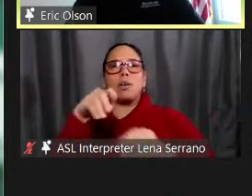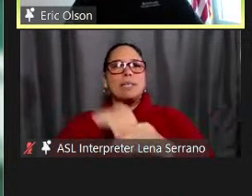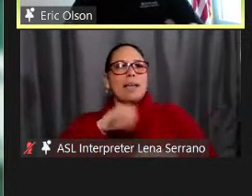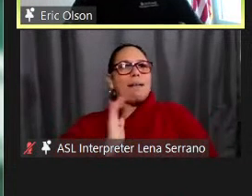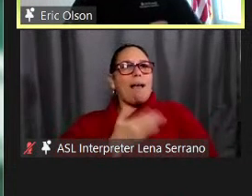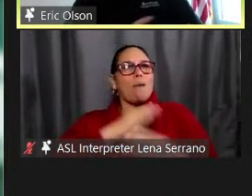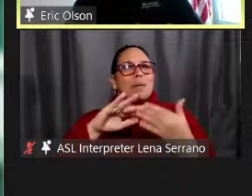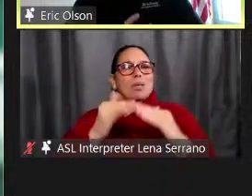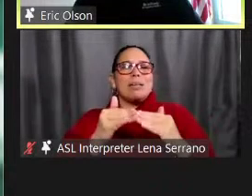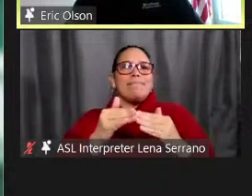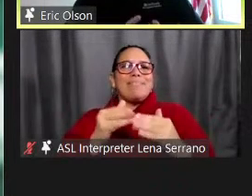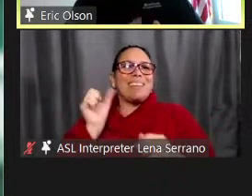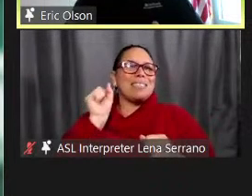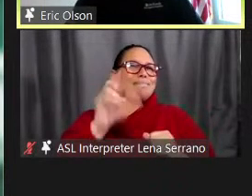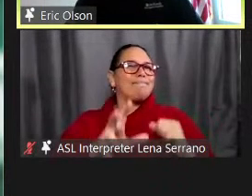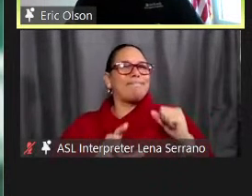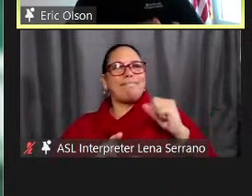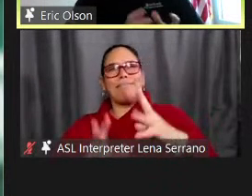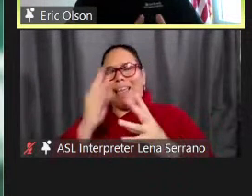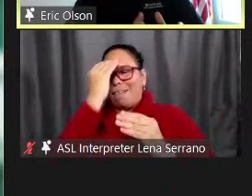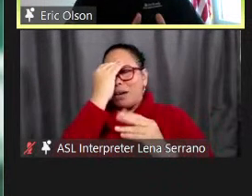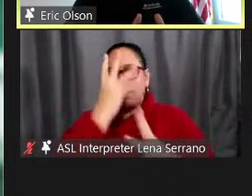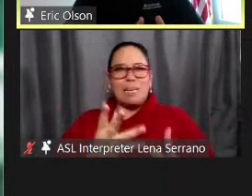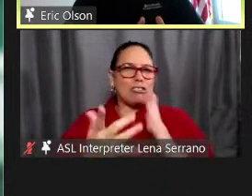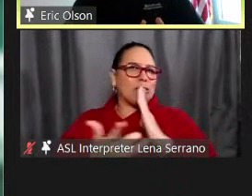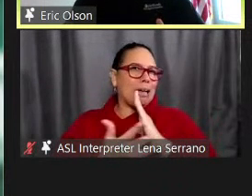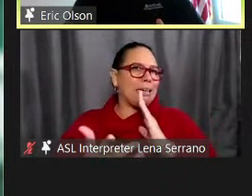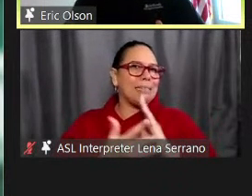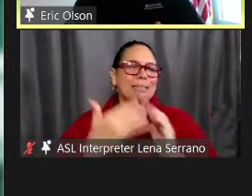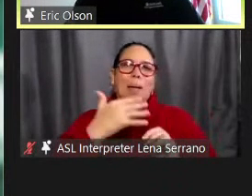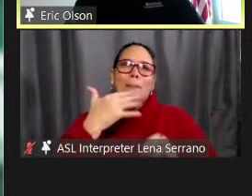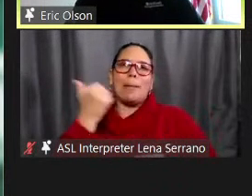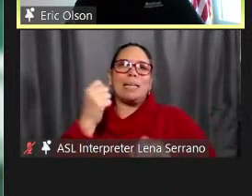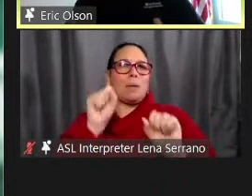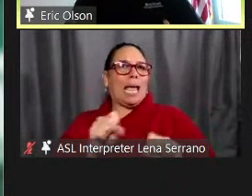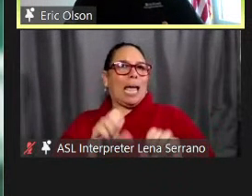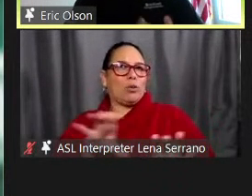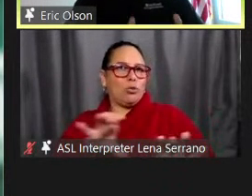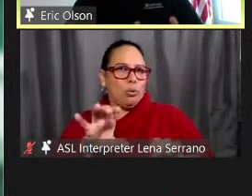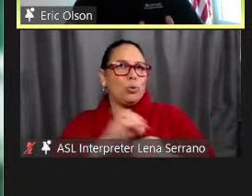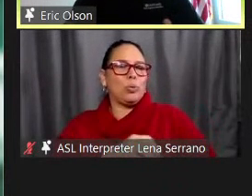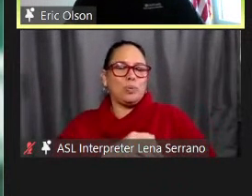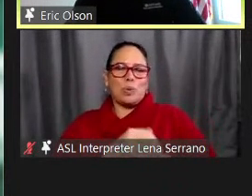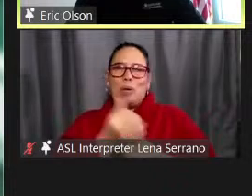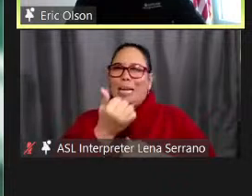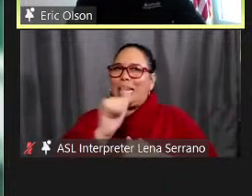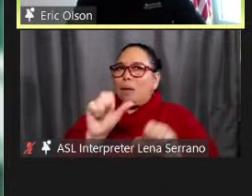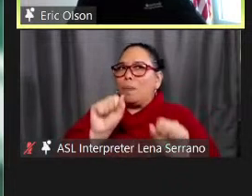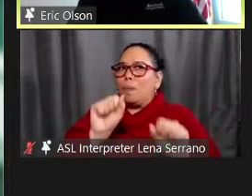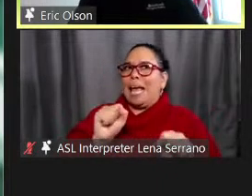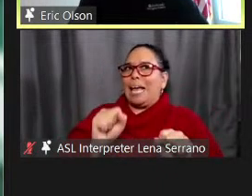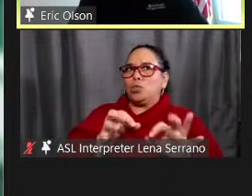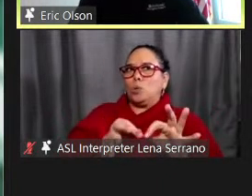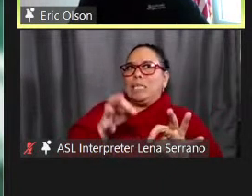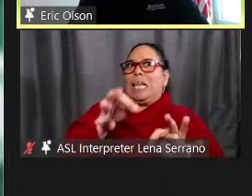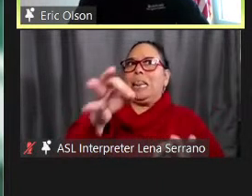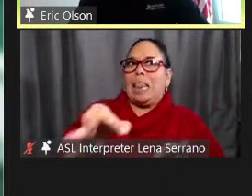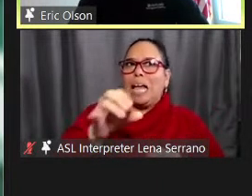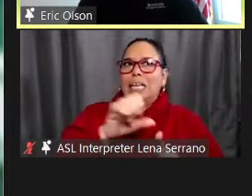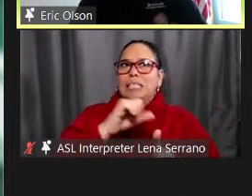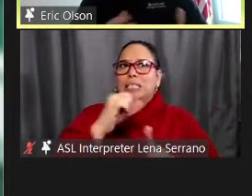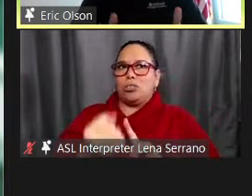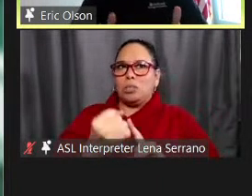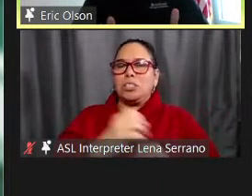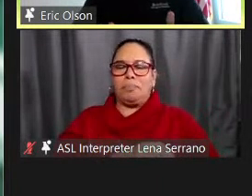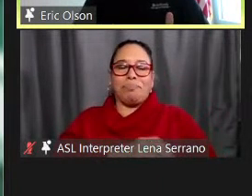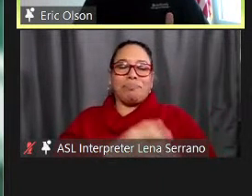do is throw as much of these techniques, these things in front of our assailants to delay them and dissuade them in the middle of an attack.